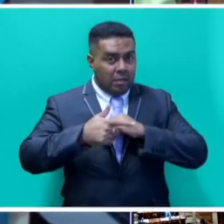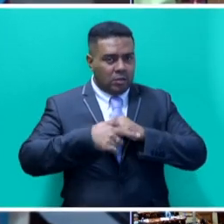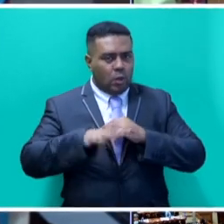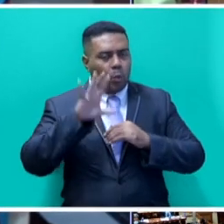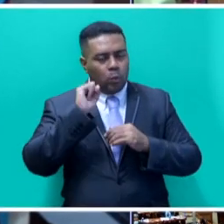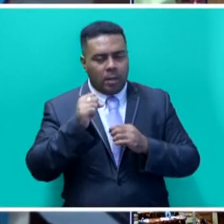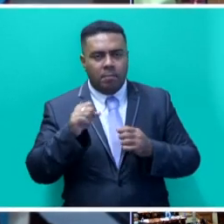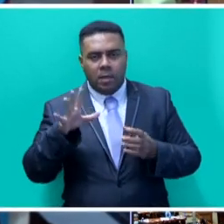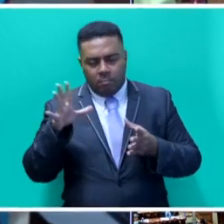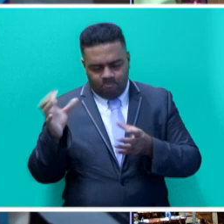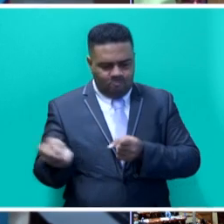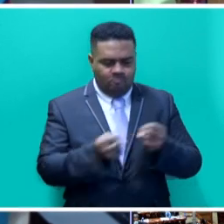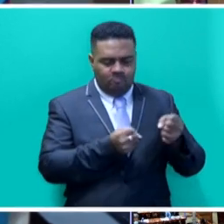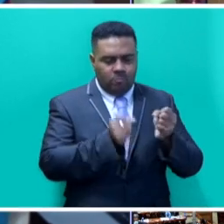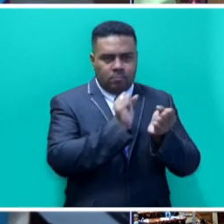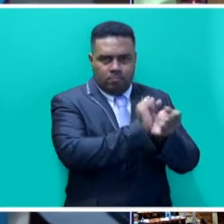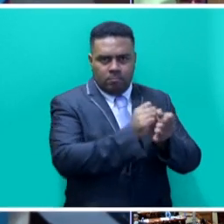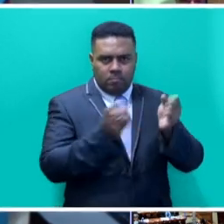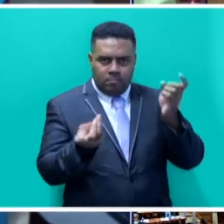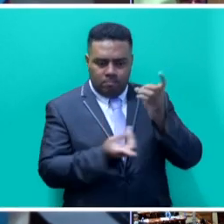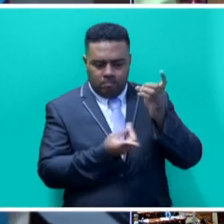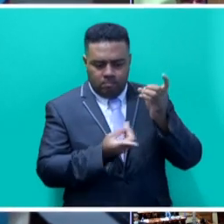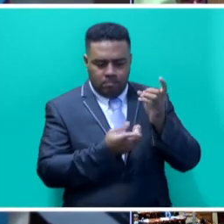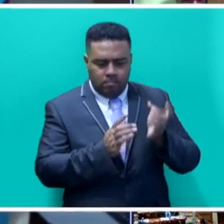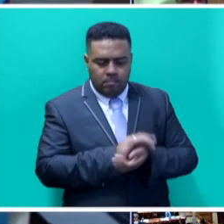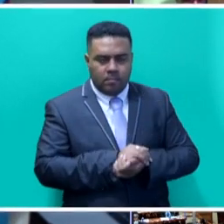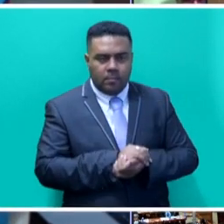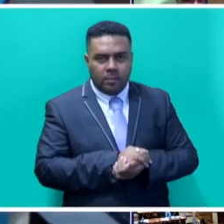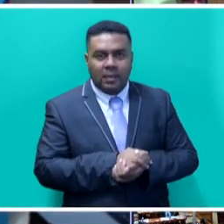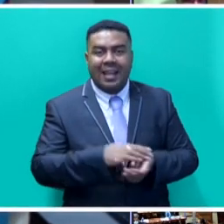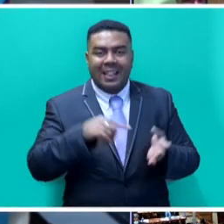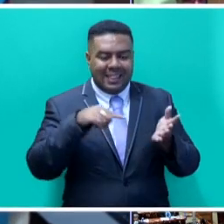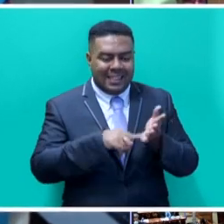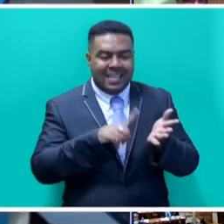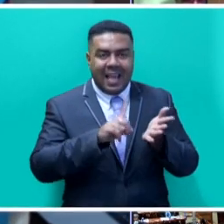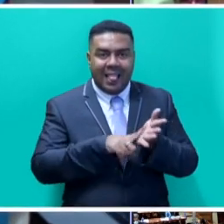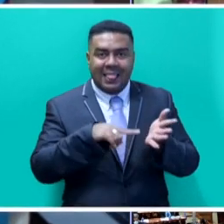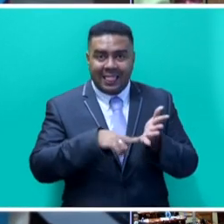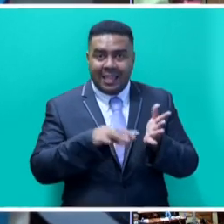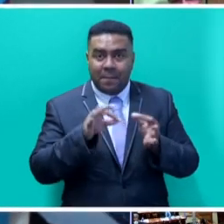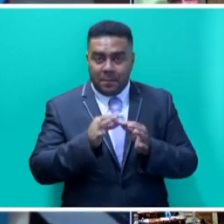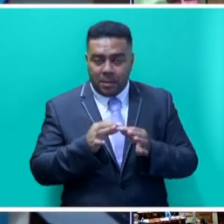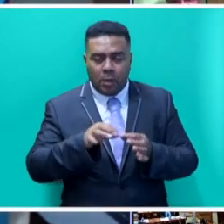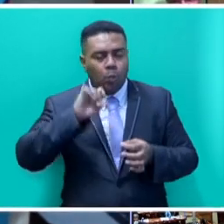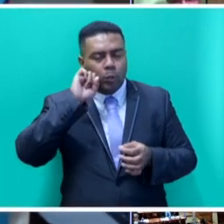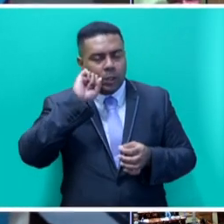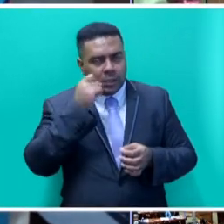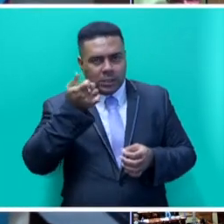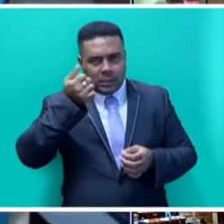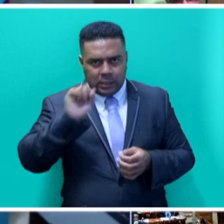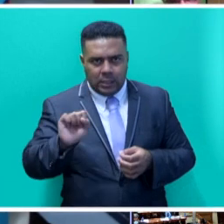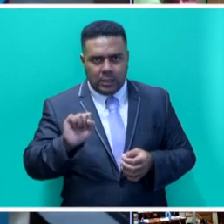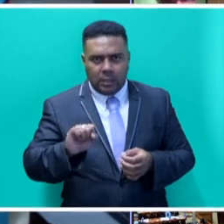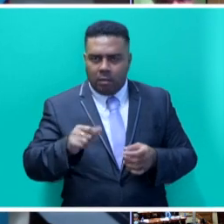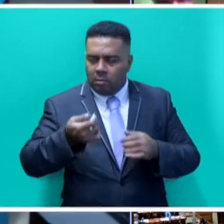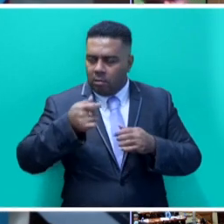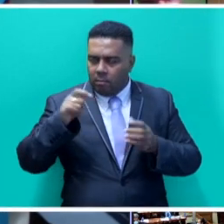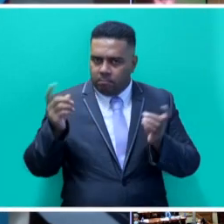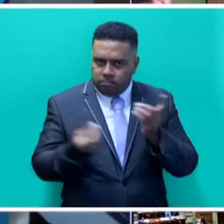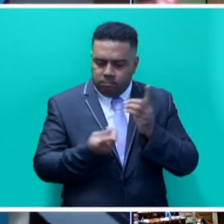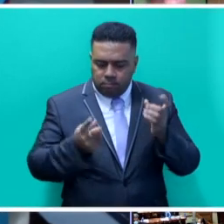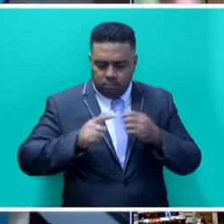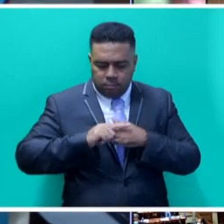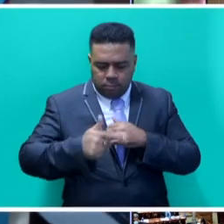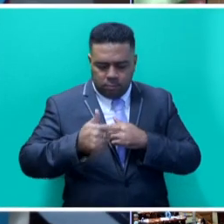held accountable. TLTB will still evict a lessee who doesn't pay lease monies